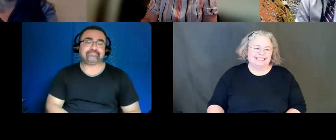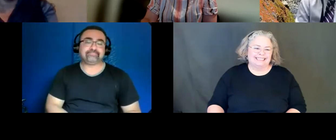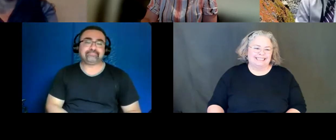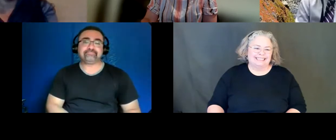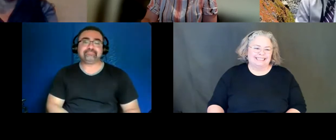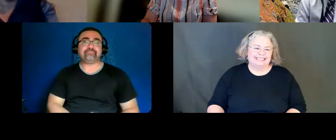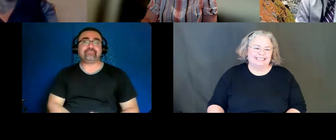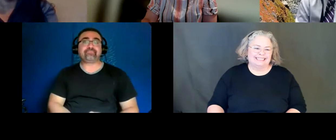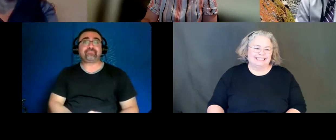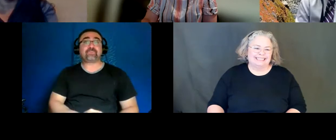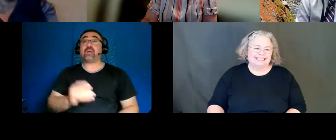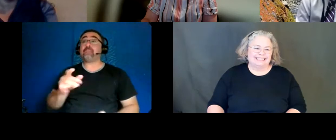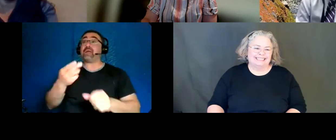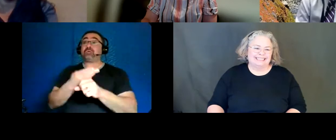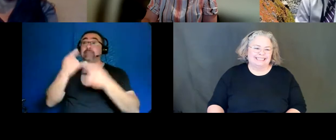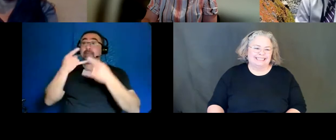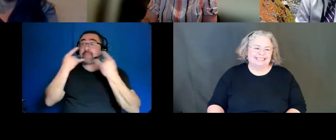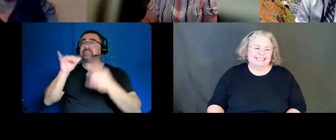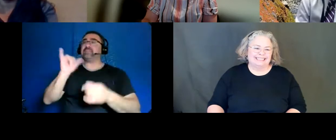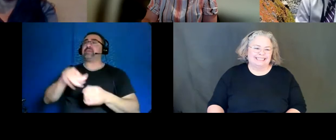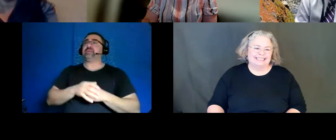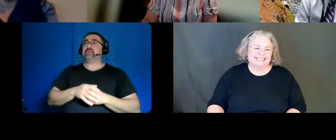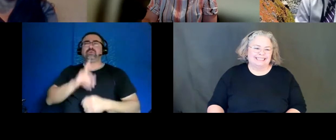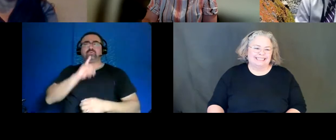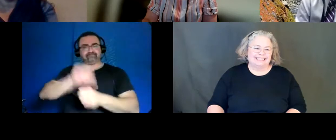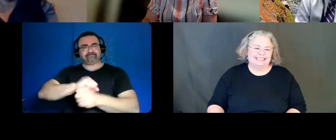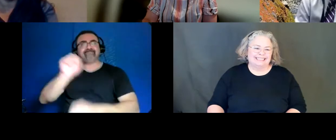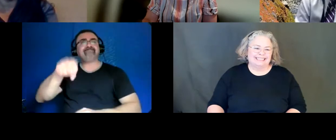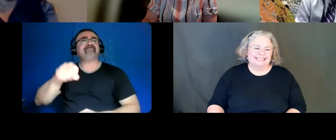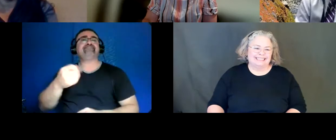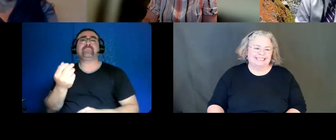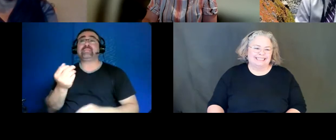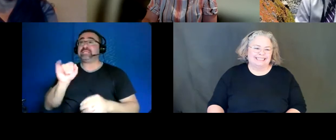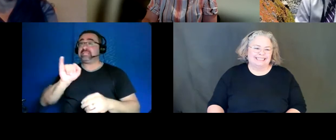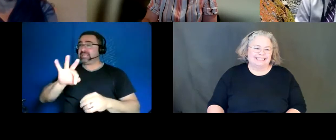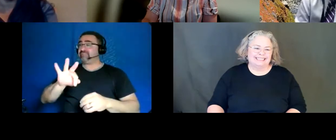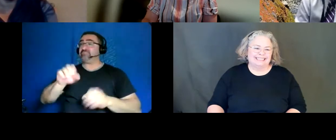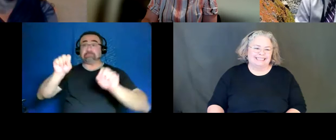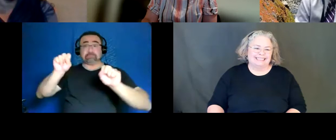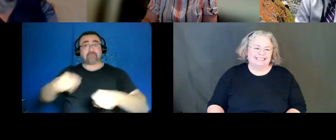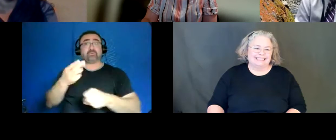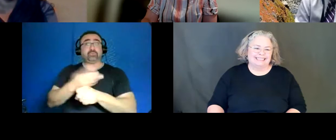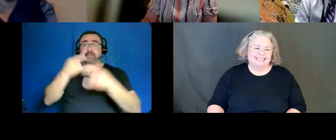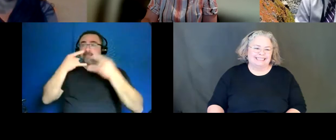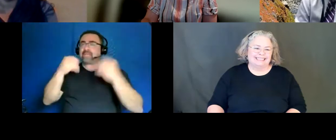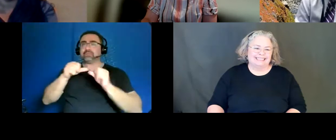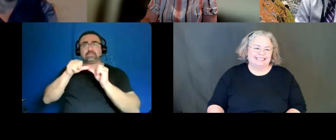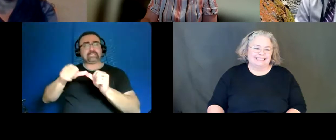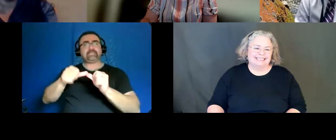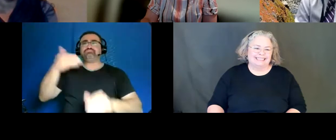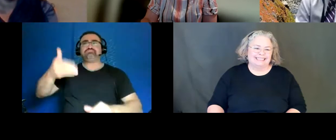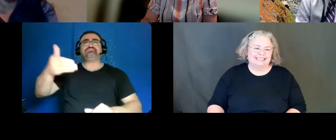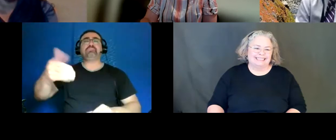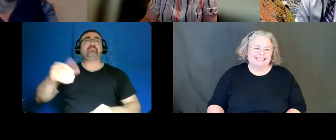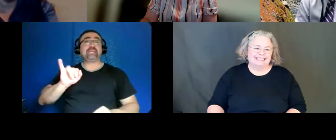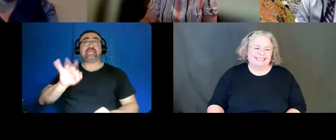And as far as masks, definitely as much as you're able to continue to use the mask, but of course,